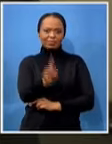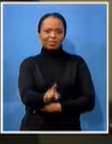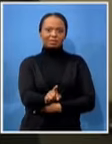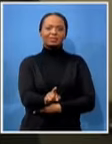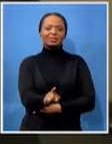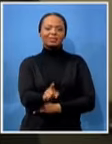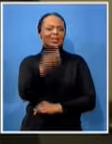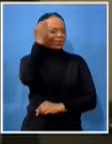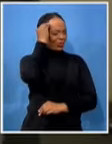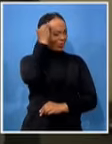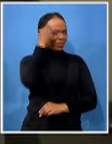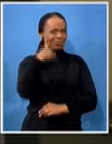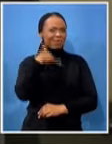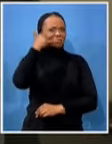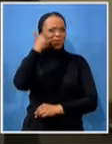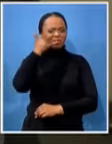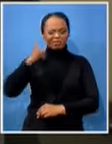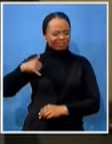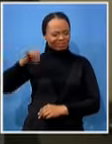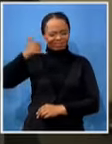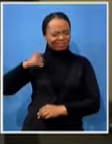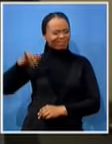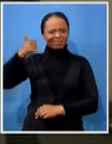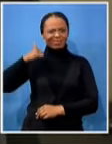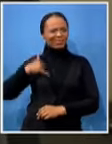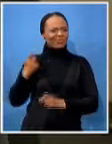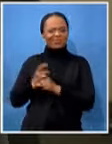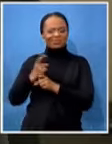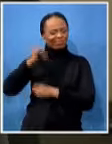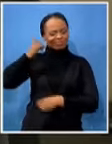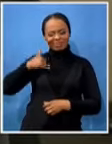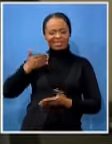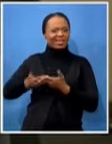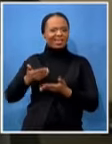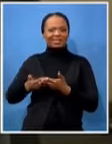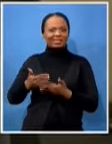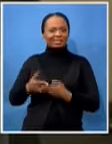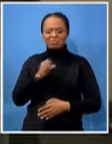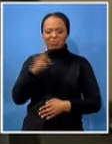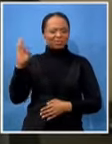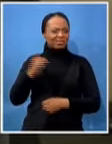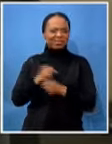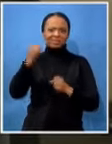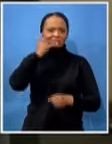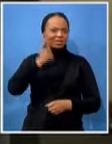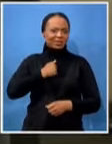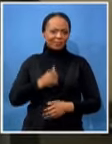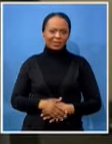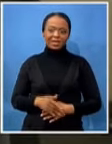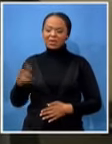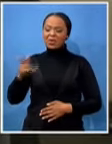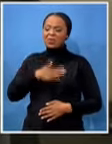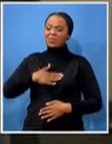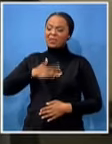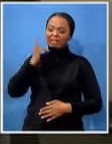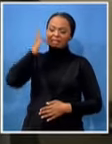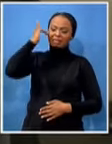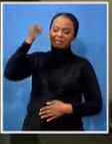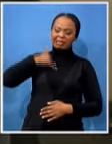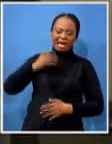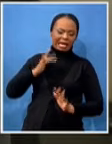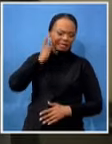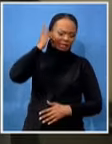know. So, and don't feel shy to call, because when you're dealing with this is an emergency, it's